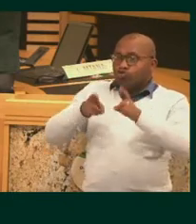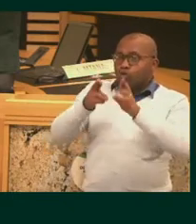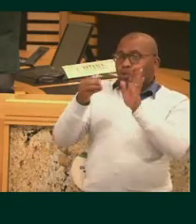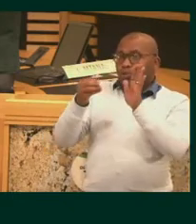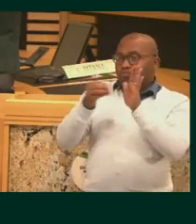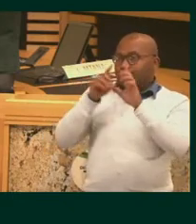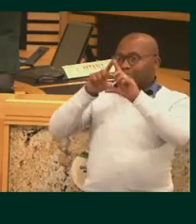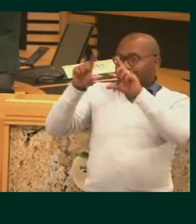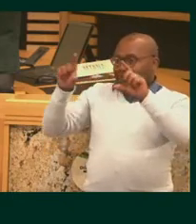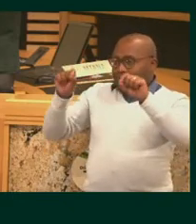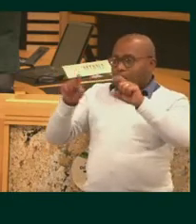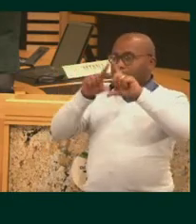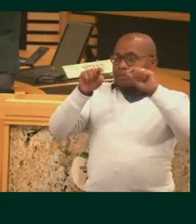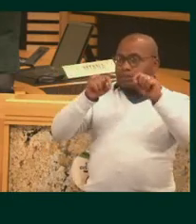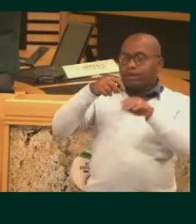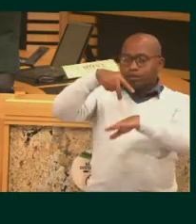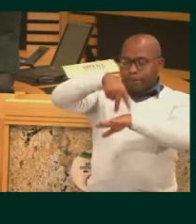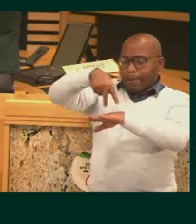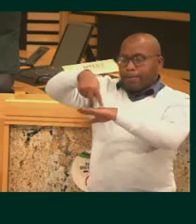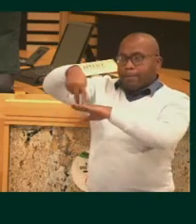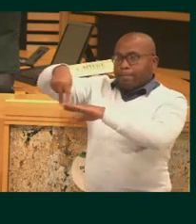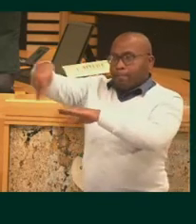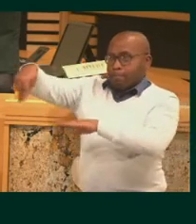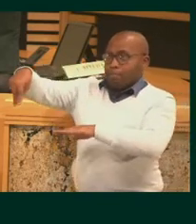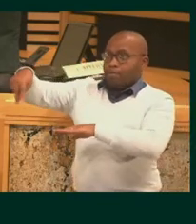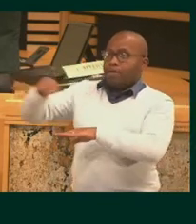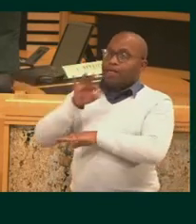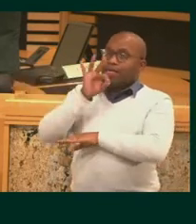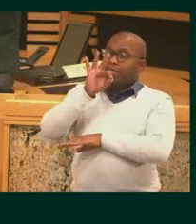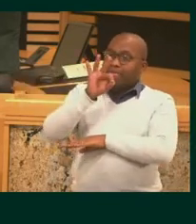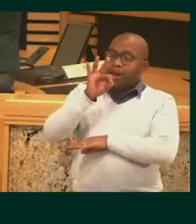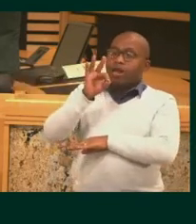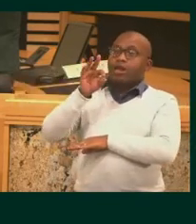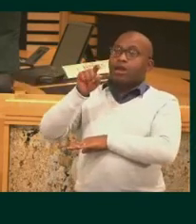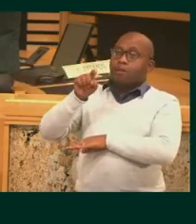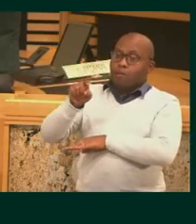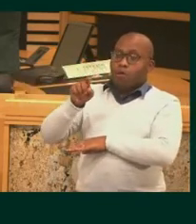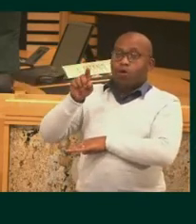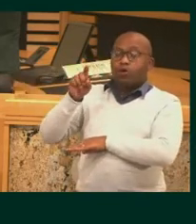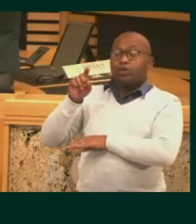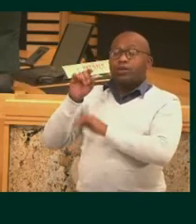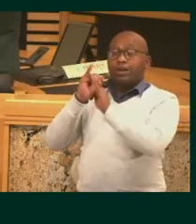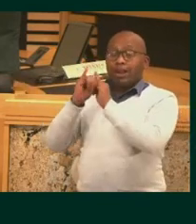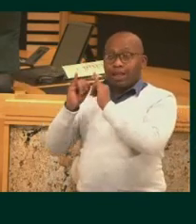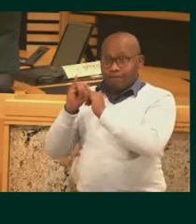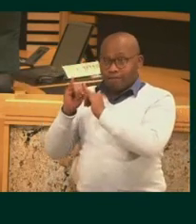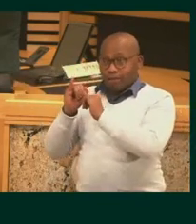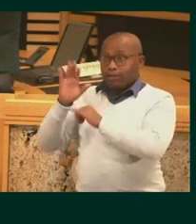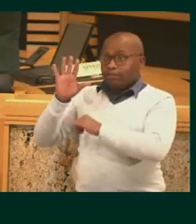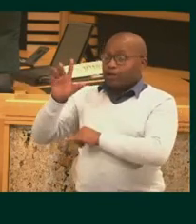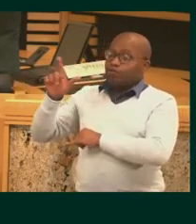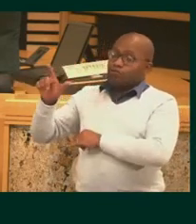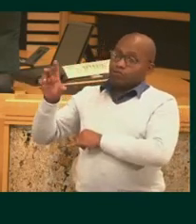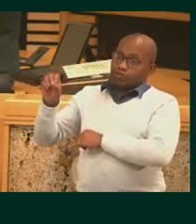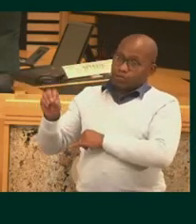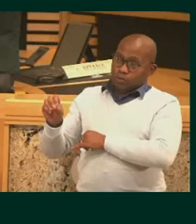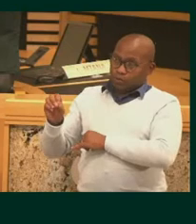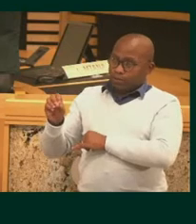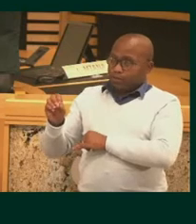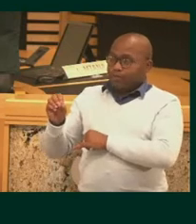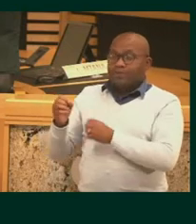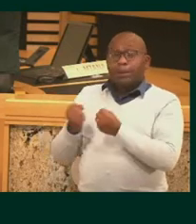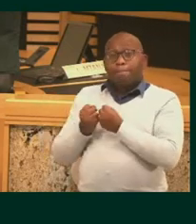districts with the expenditure of 3, 41,5 1271 cents to date most